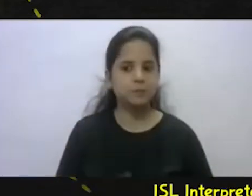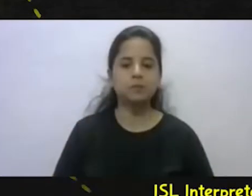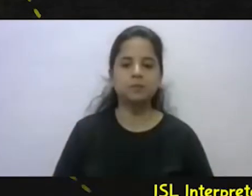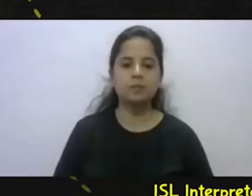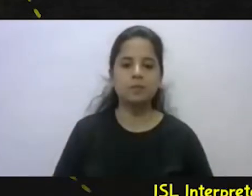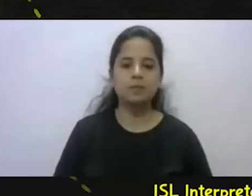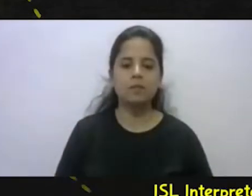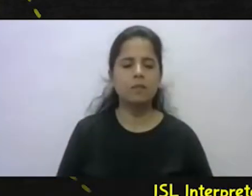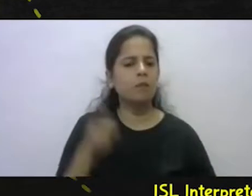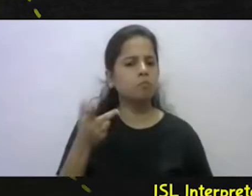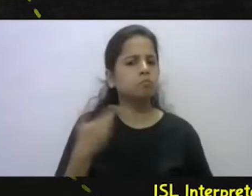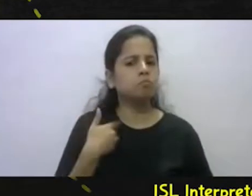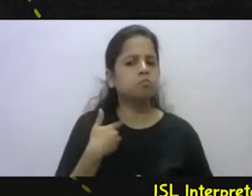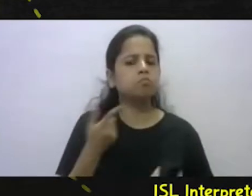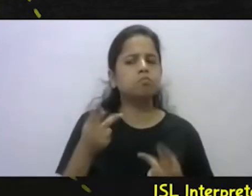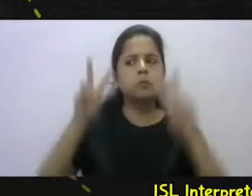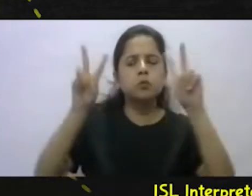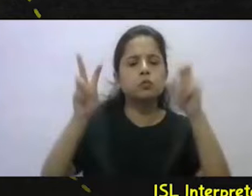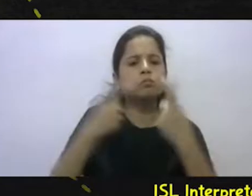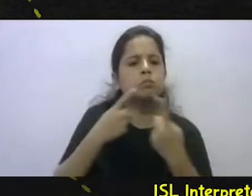What is that we are going to talk about today?